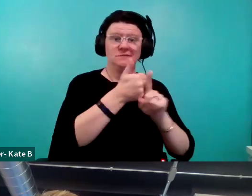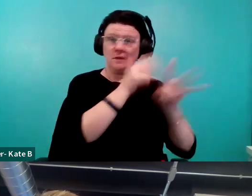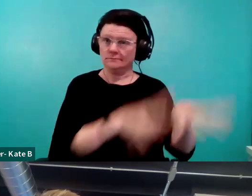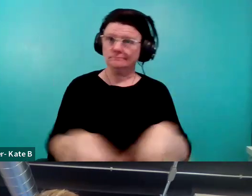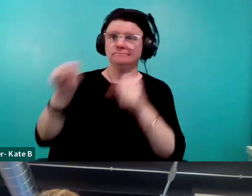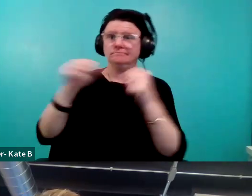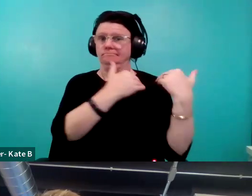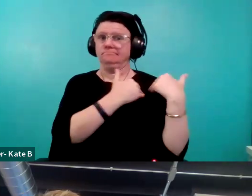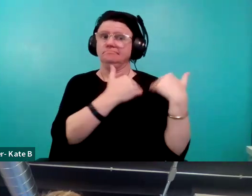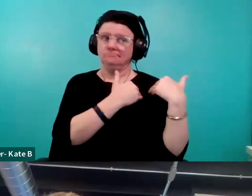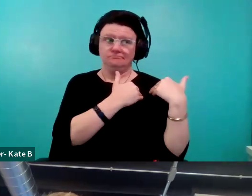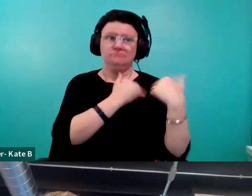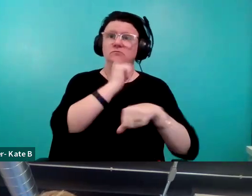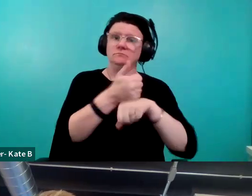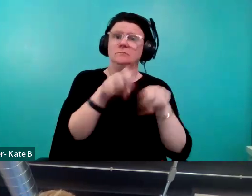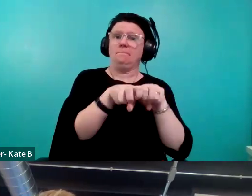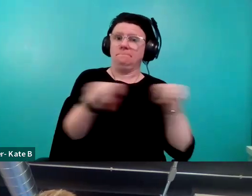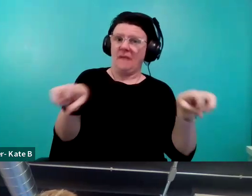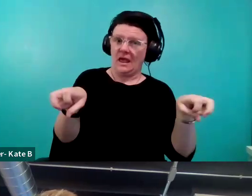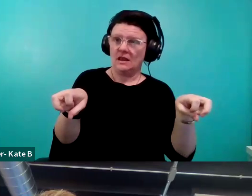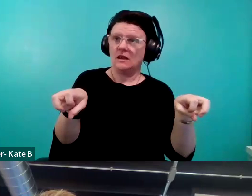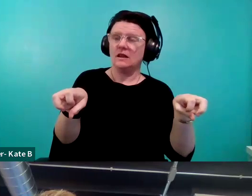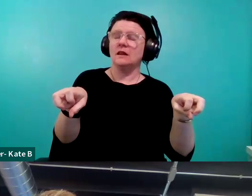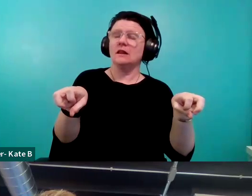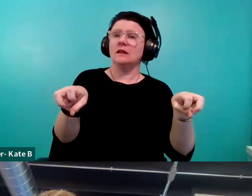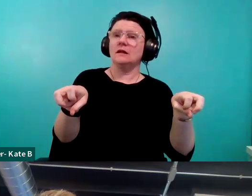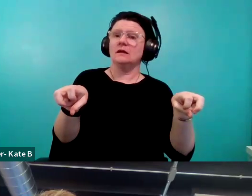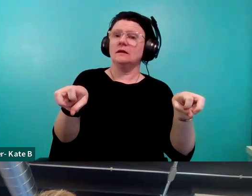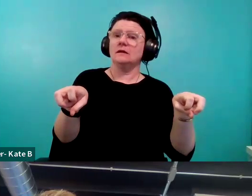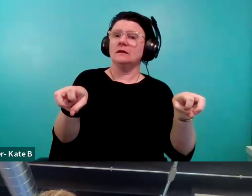I understand, to put a panel together to then